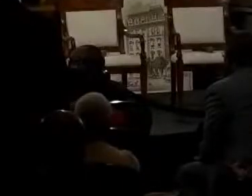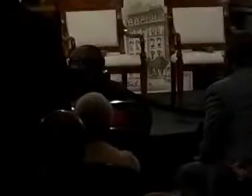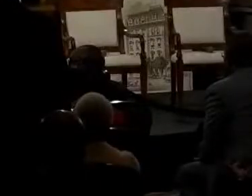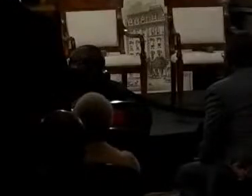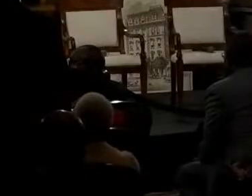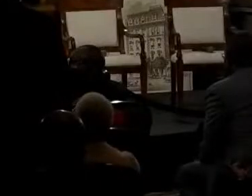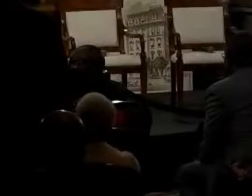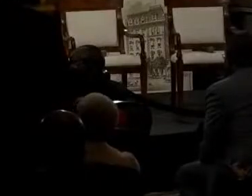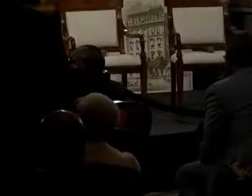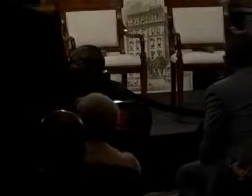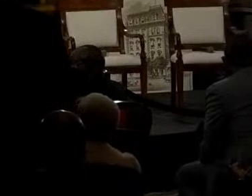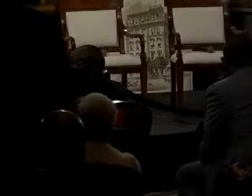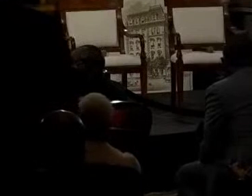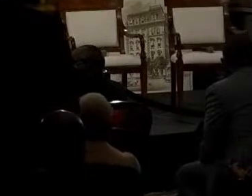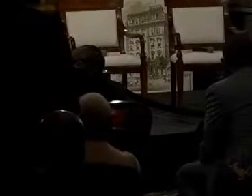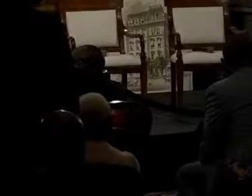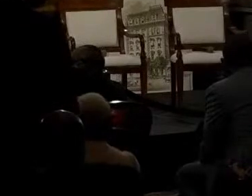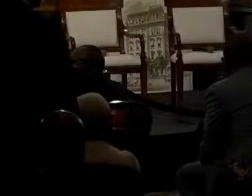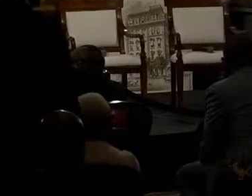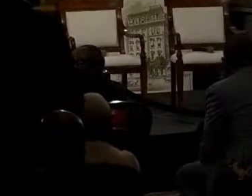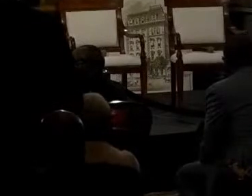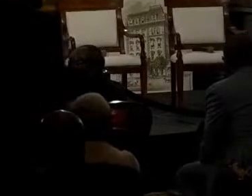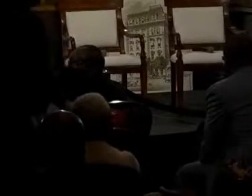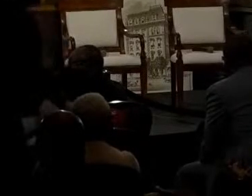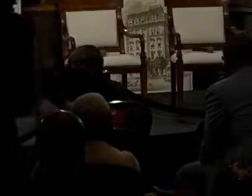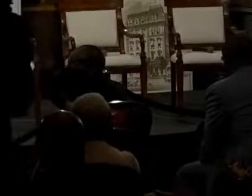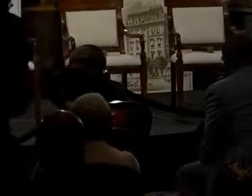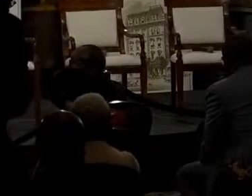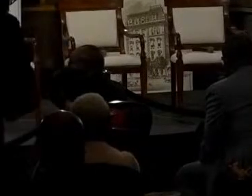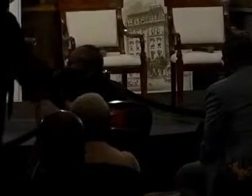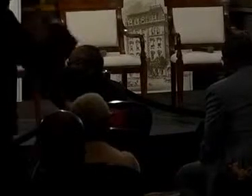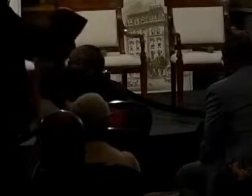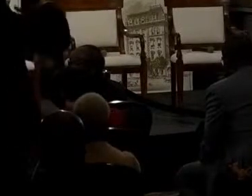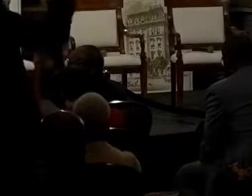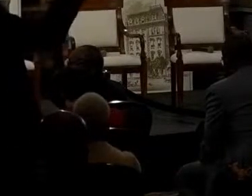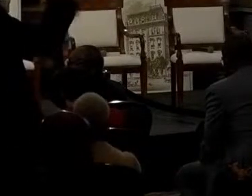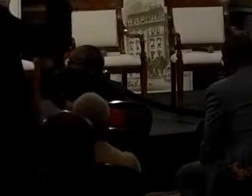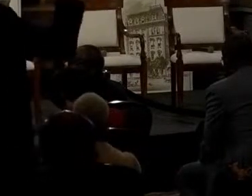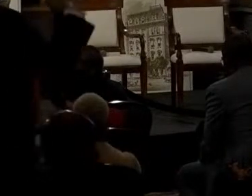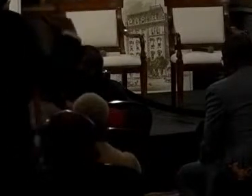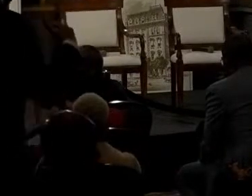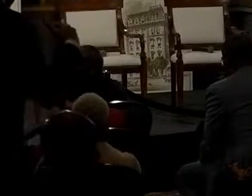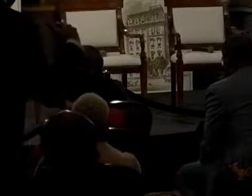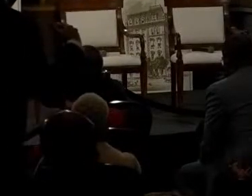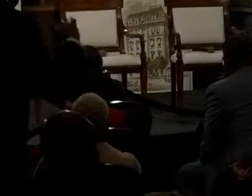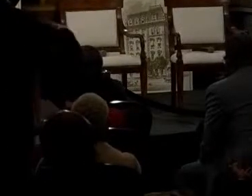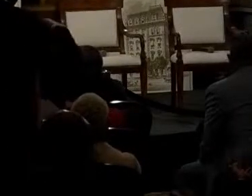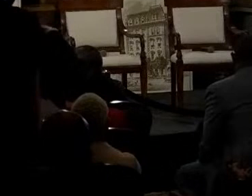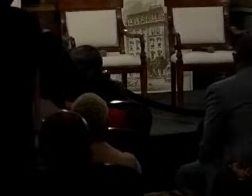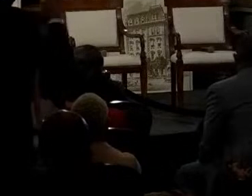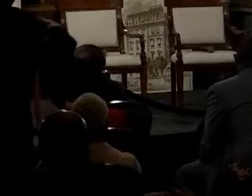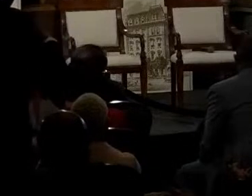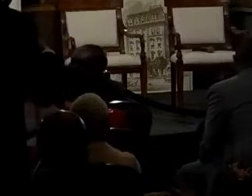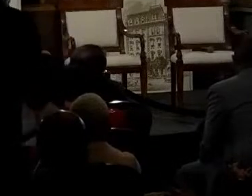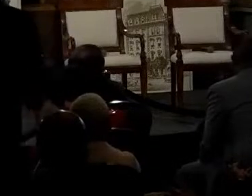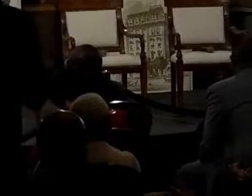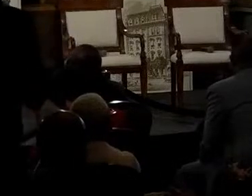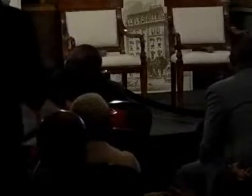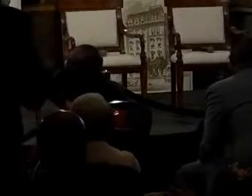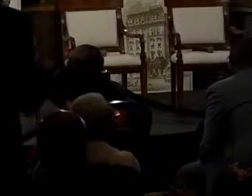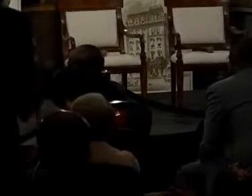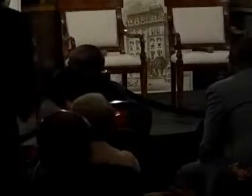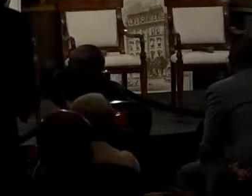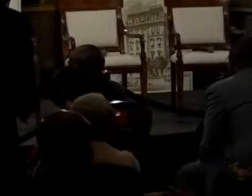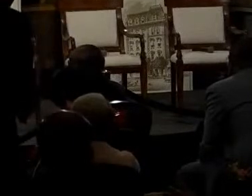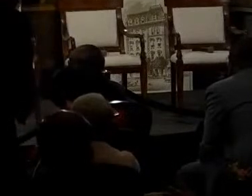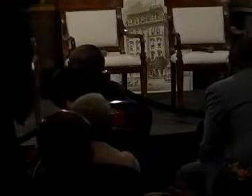Thank you for joining us as the U.S. Department of the Treasury presents the 2021 Freedman's Bank Forum. And